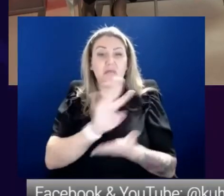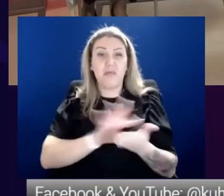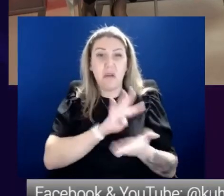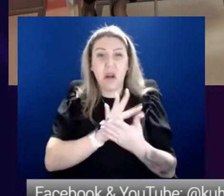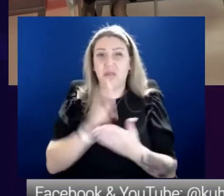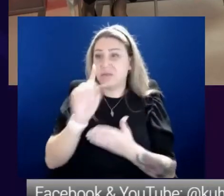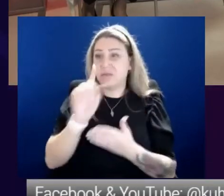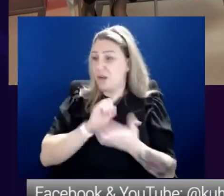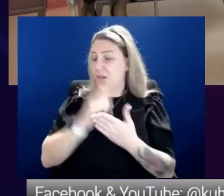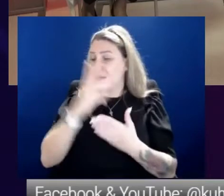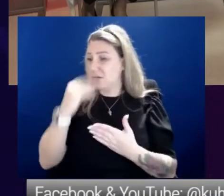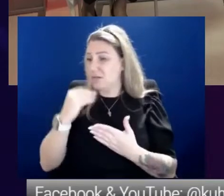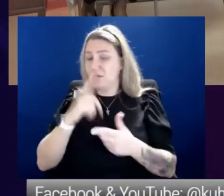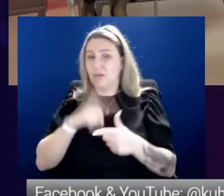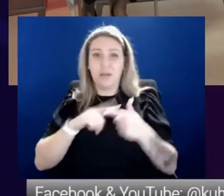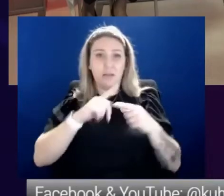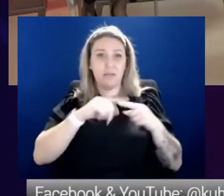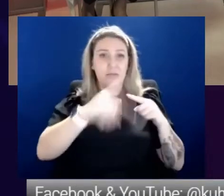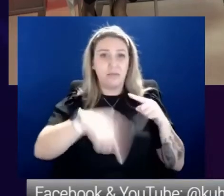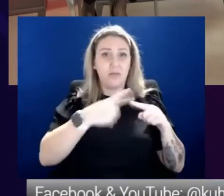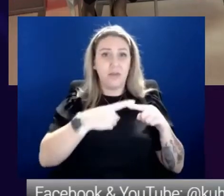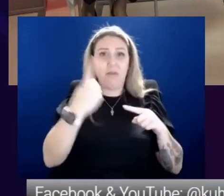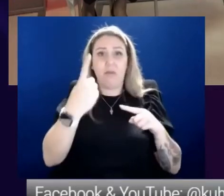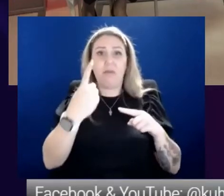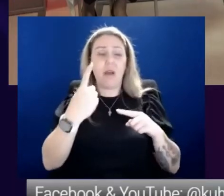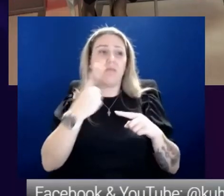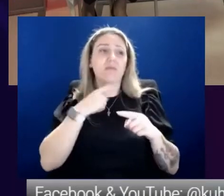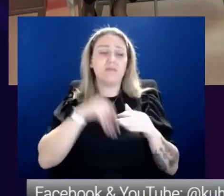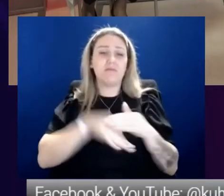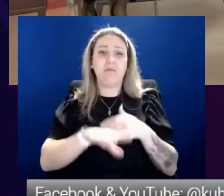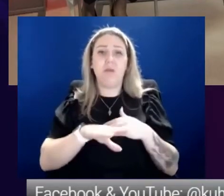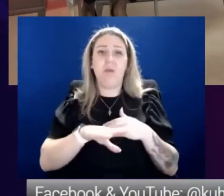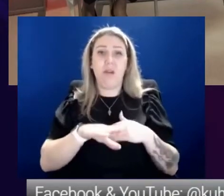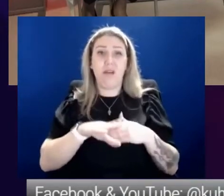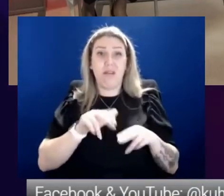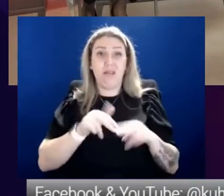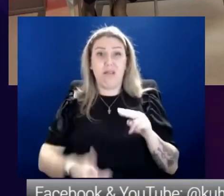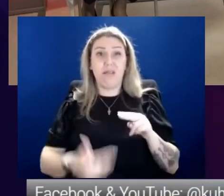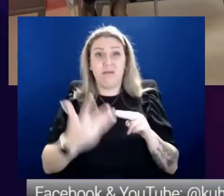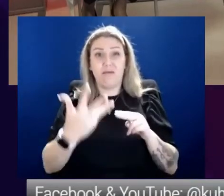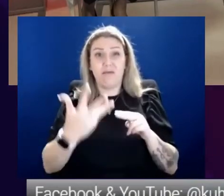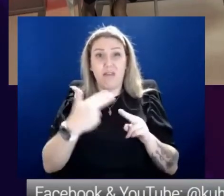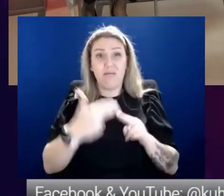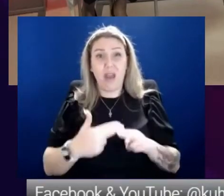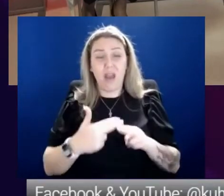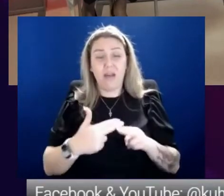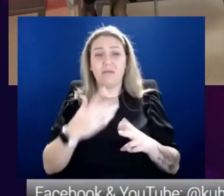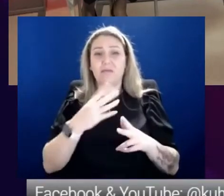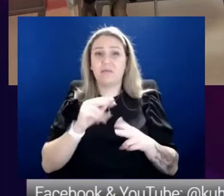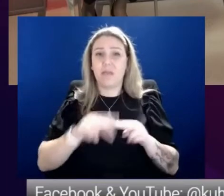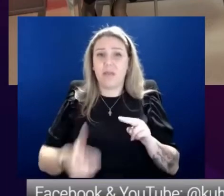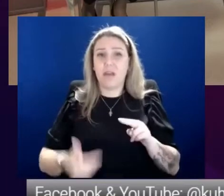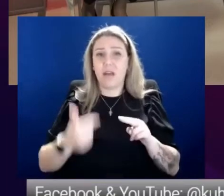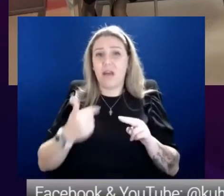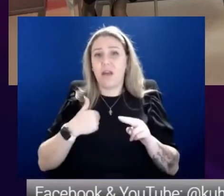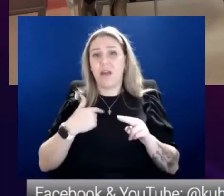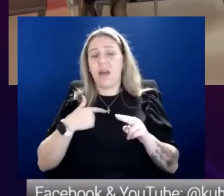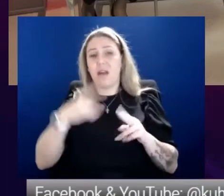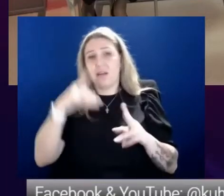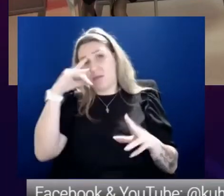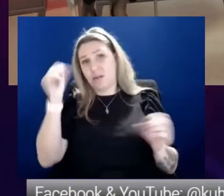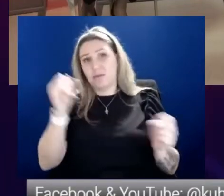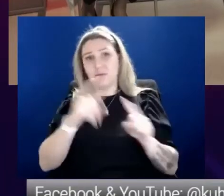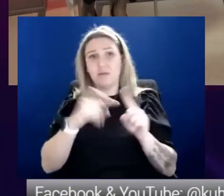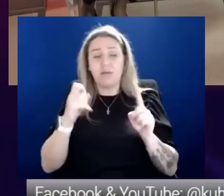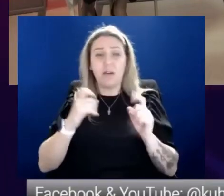again. One was born under 5 pounds, lost weight because of it. I passed out from exhaustion, from trying to